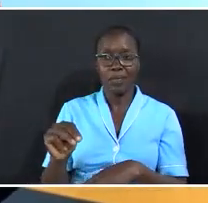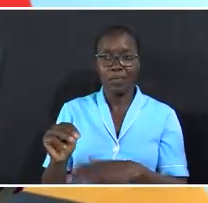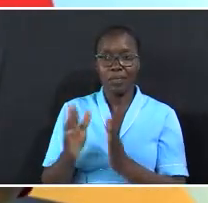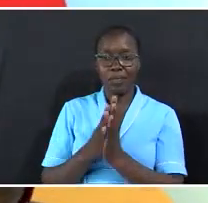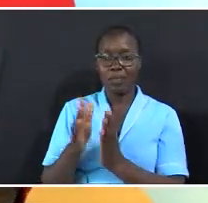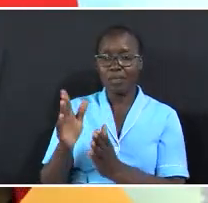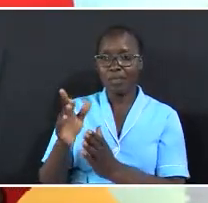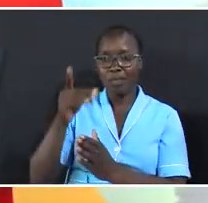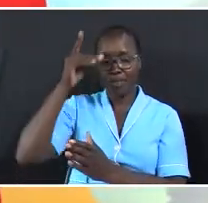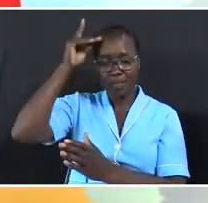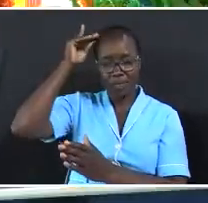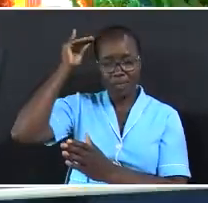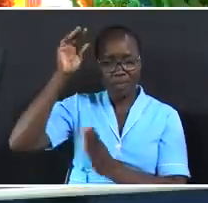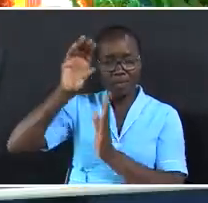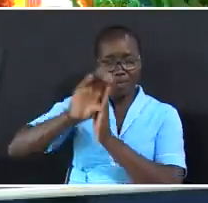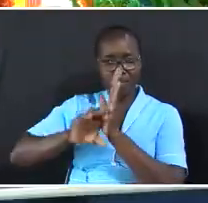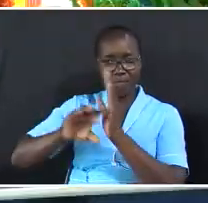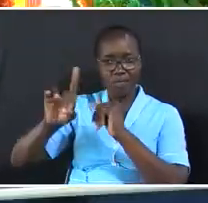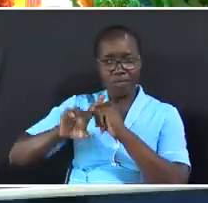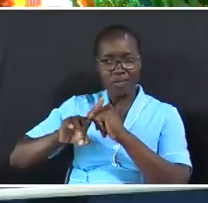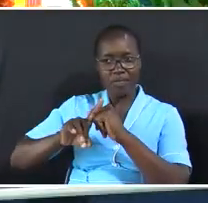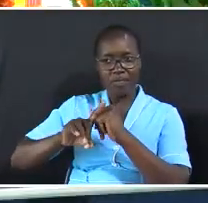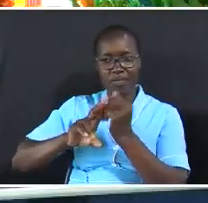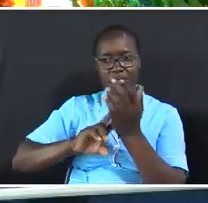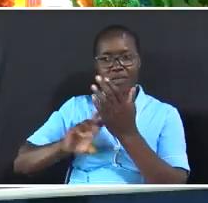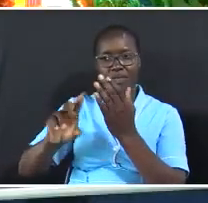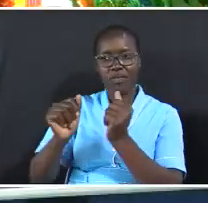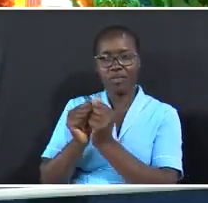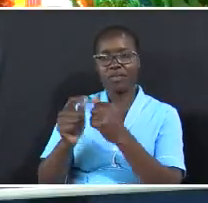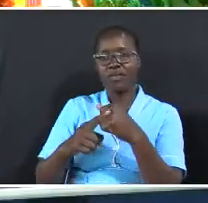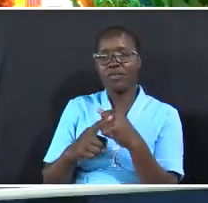the book of Daniel chapter 6 and verse 16.